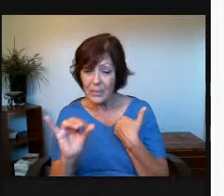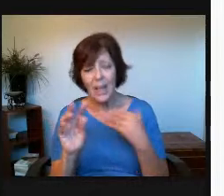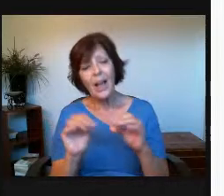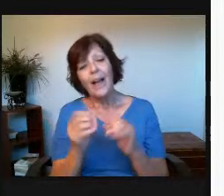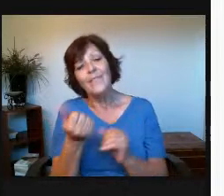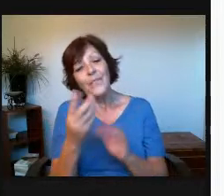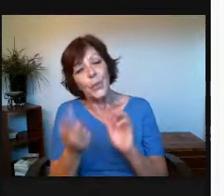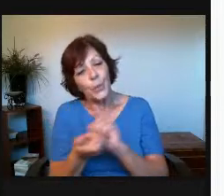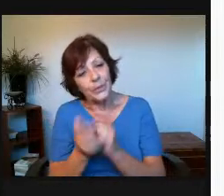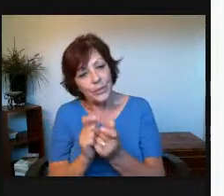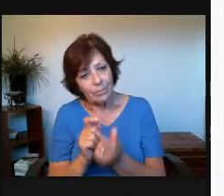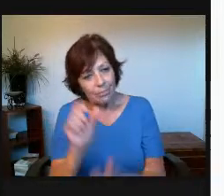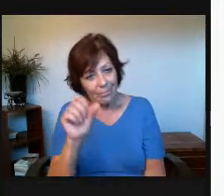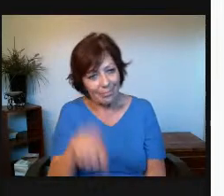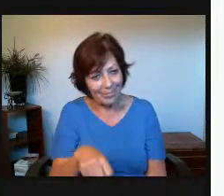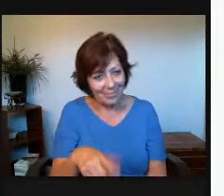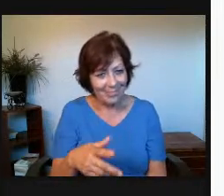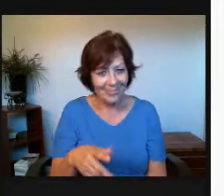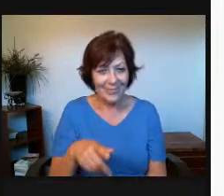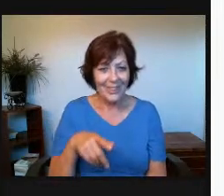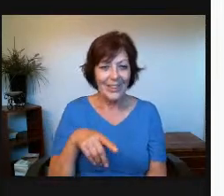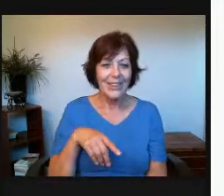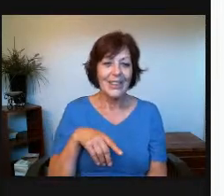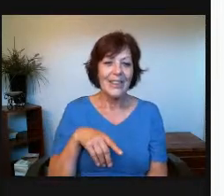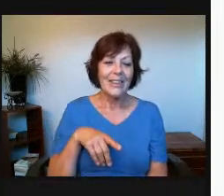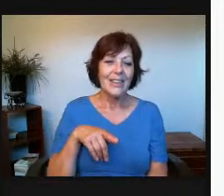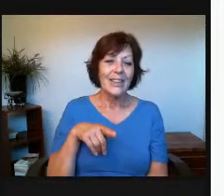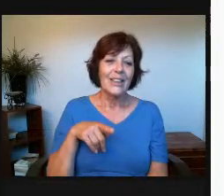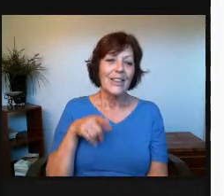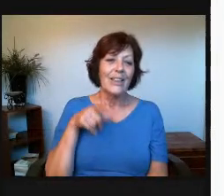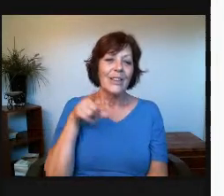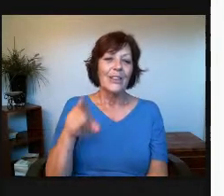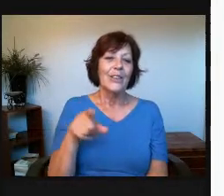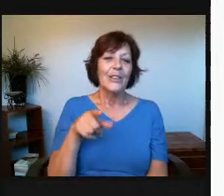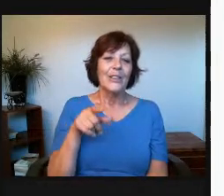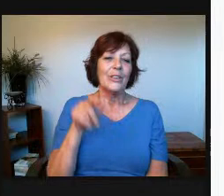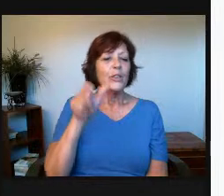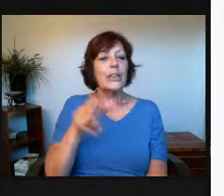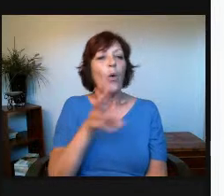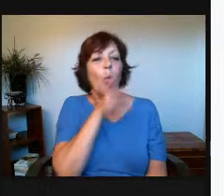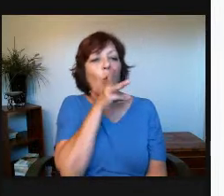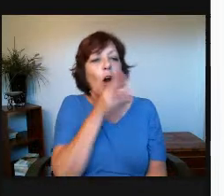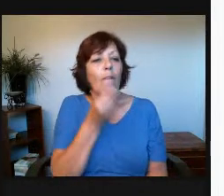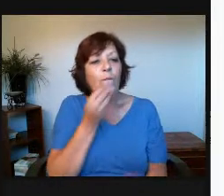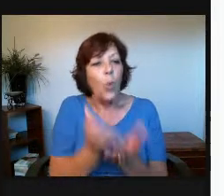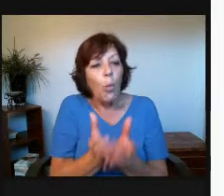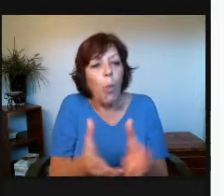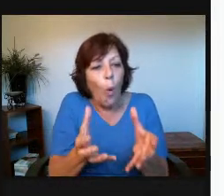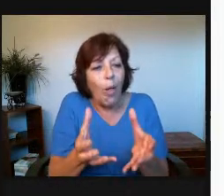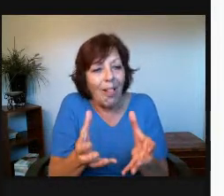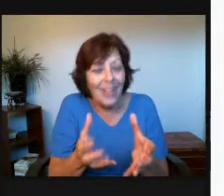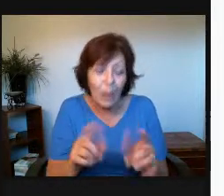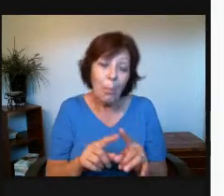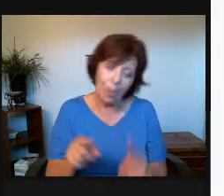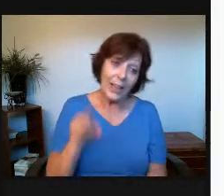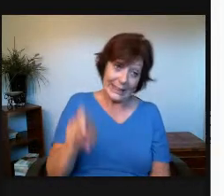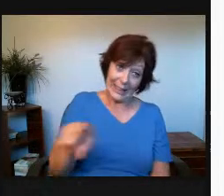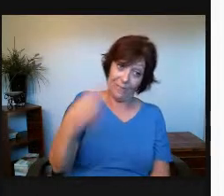few changes, because you're not going to have a water or food bowl for yourself, but you're going to need one for your animal. You're going to